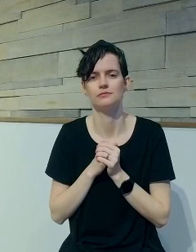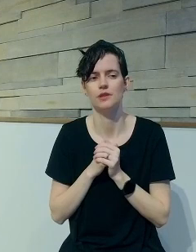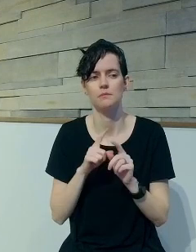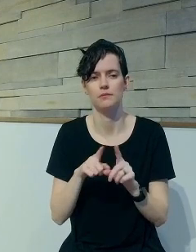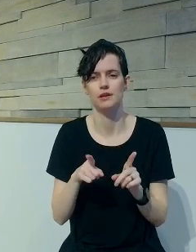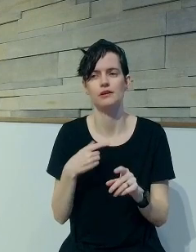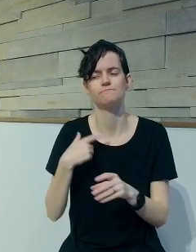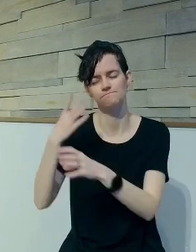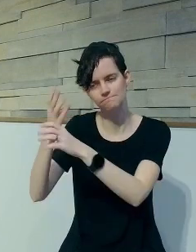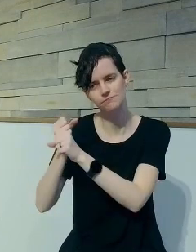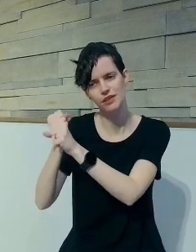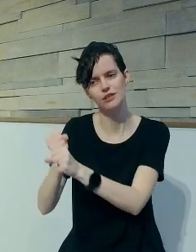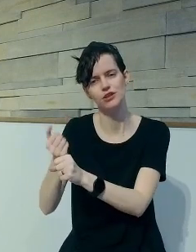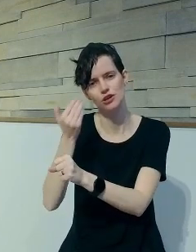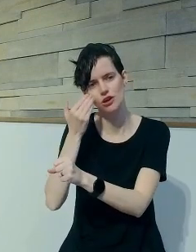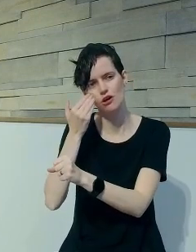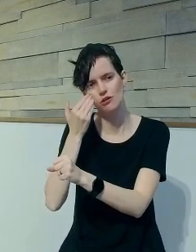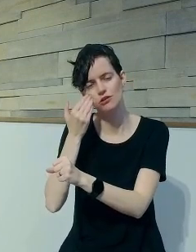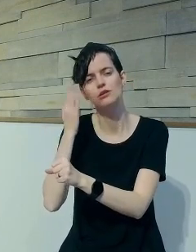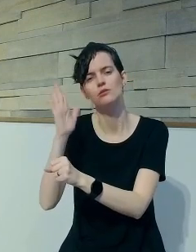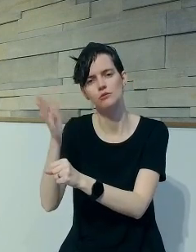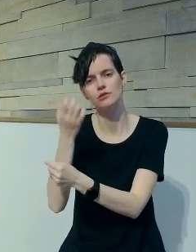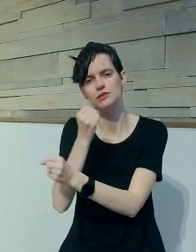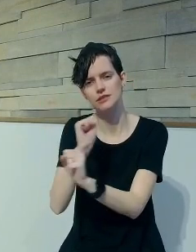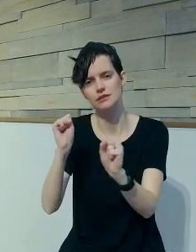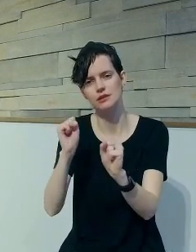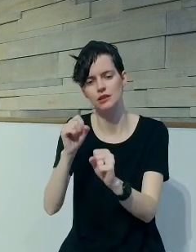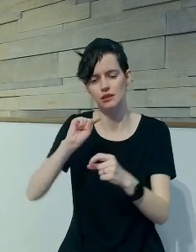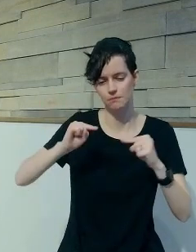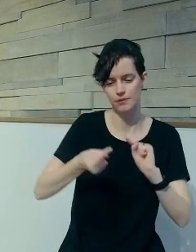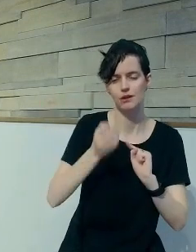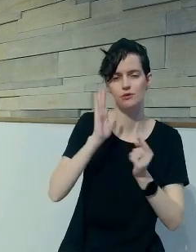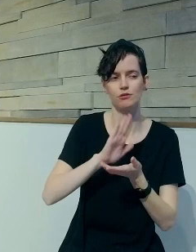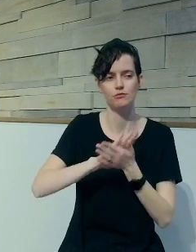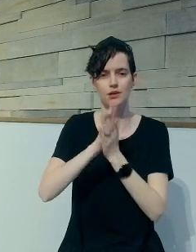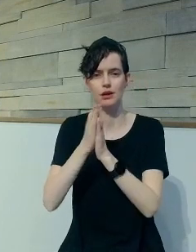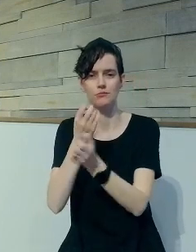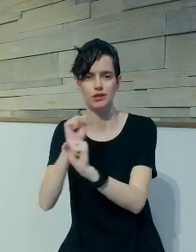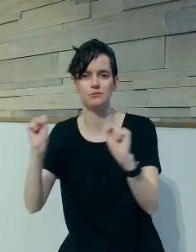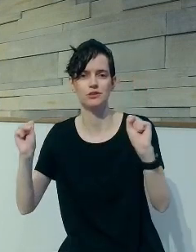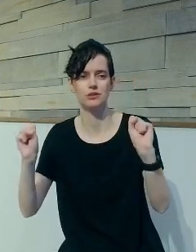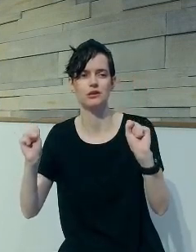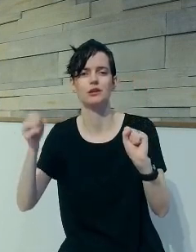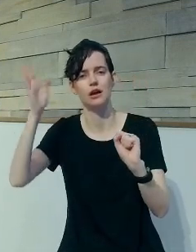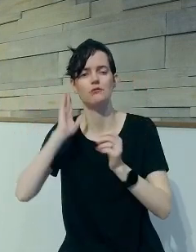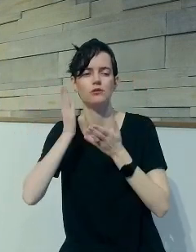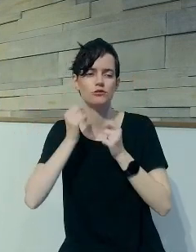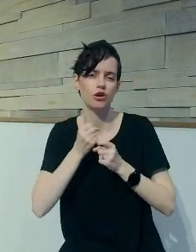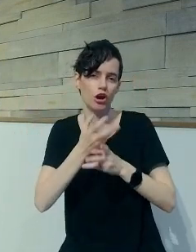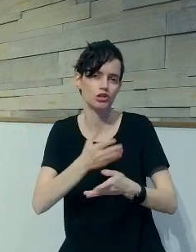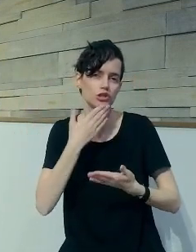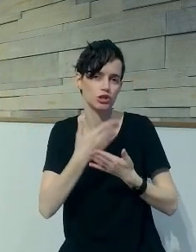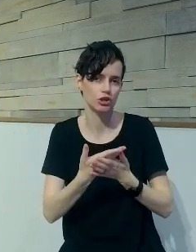But I take faith to know that there is redemption in the pain that I experience. That God's going to bring about the good. That God has